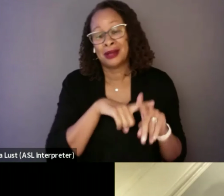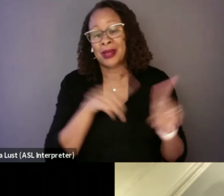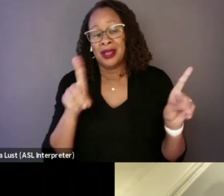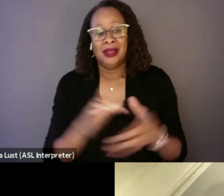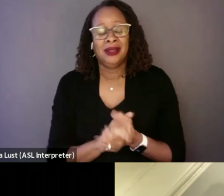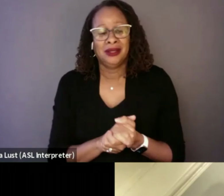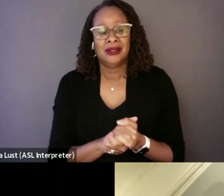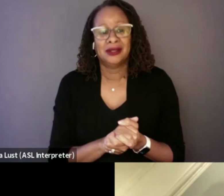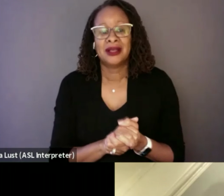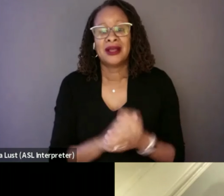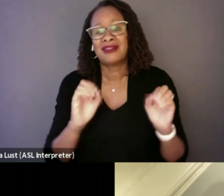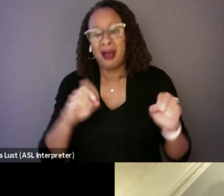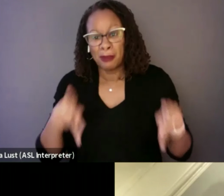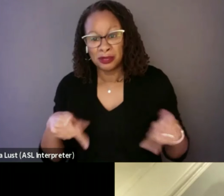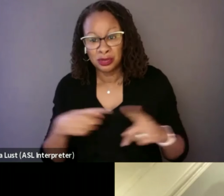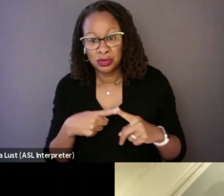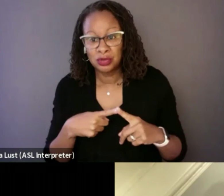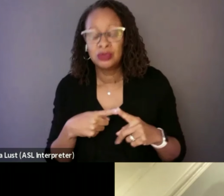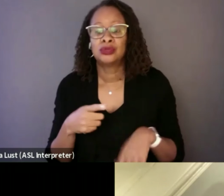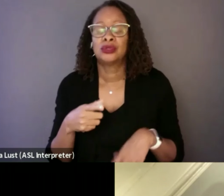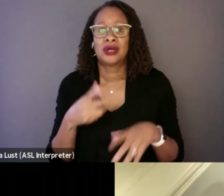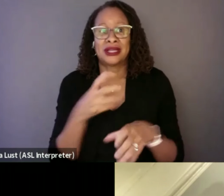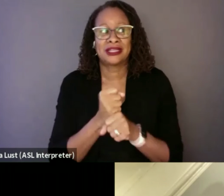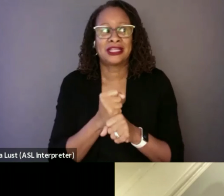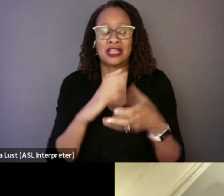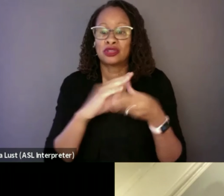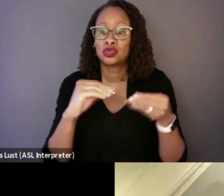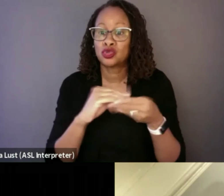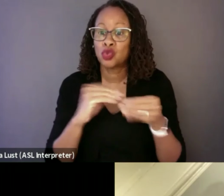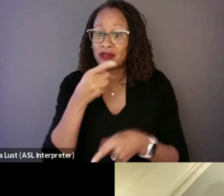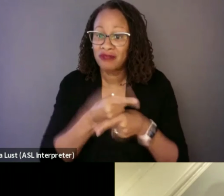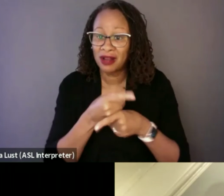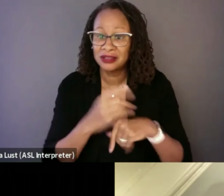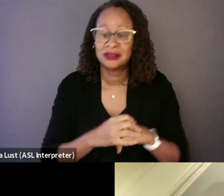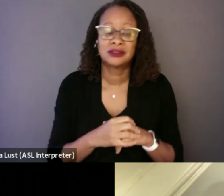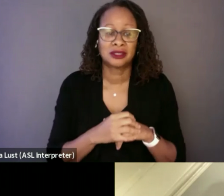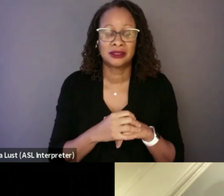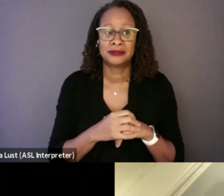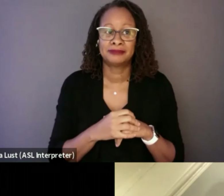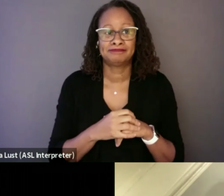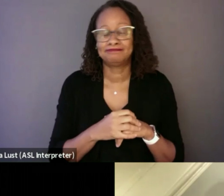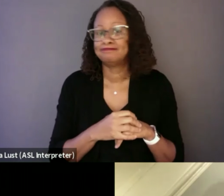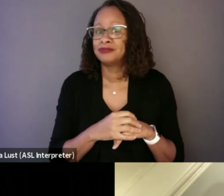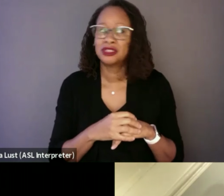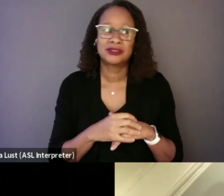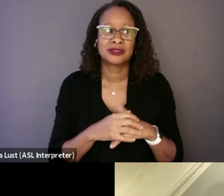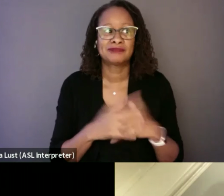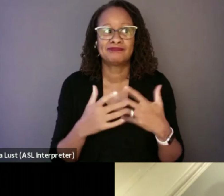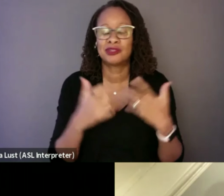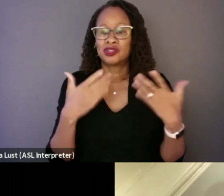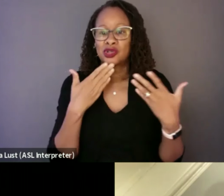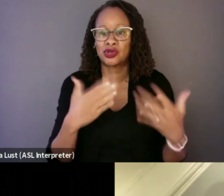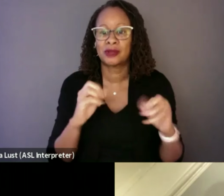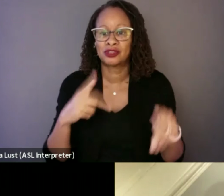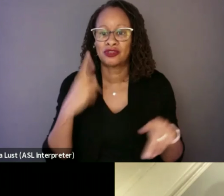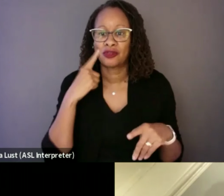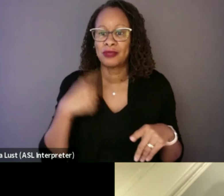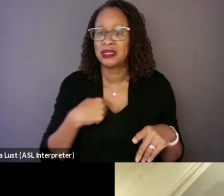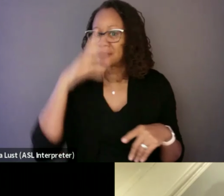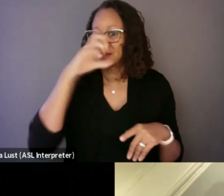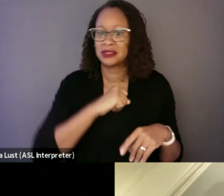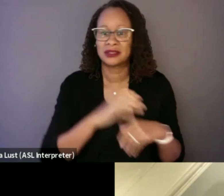but the opportunity to get the story right was just too great a chance for me to pass on. So that's